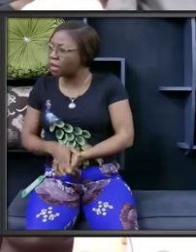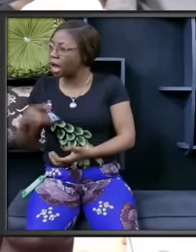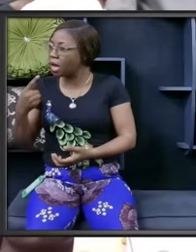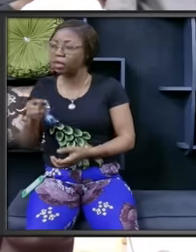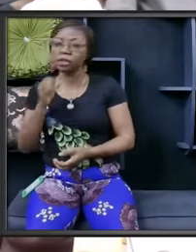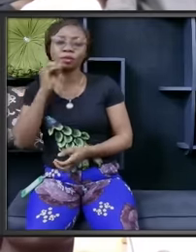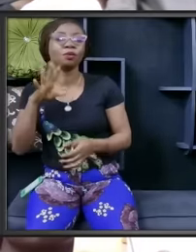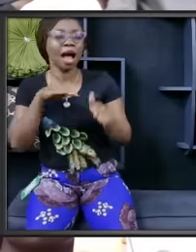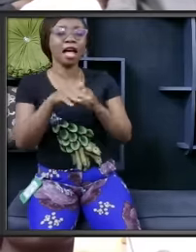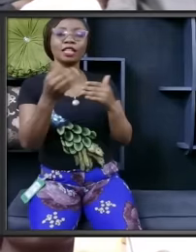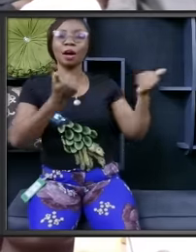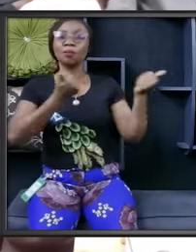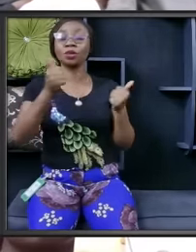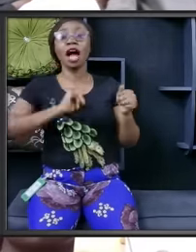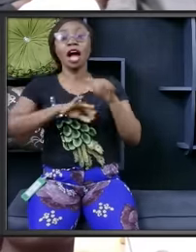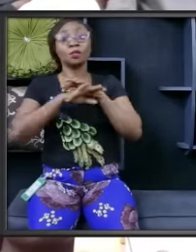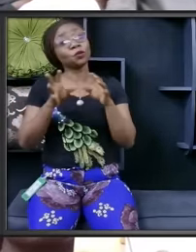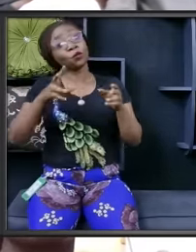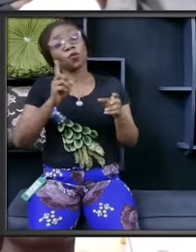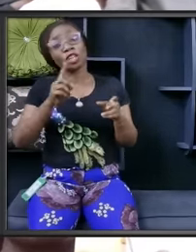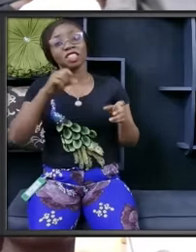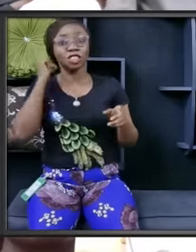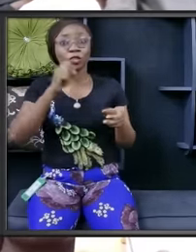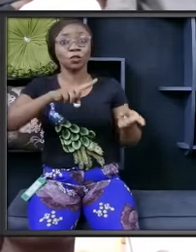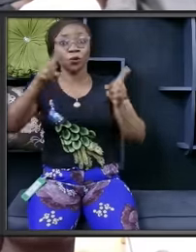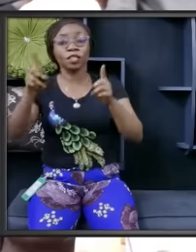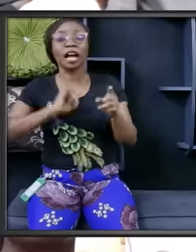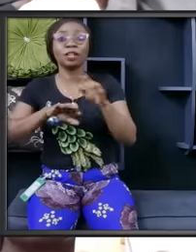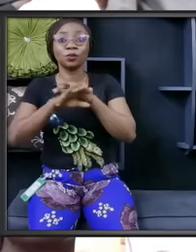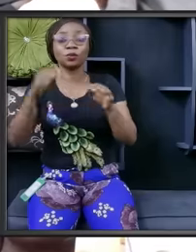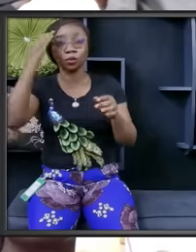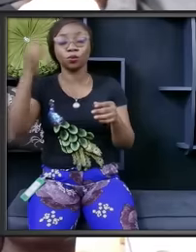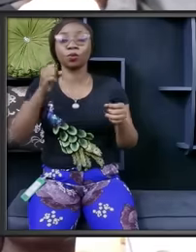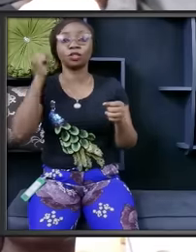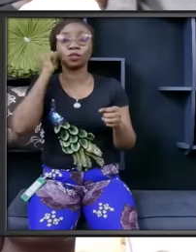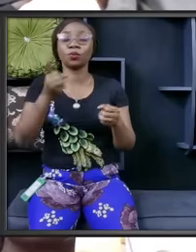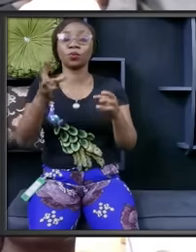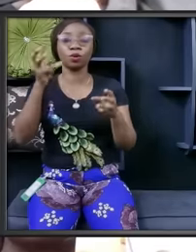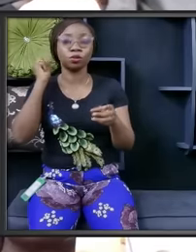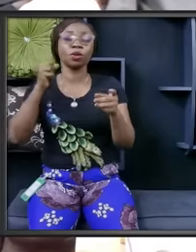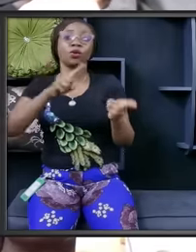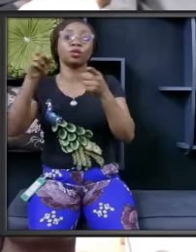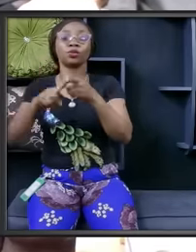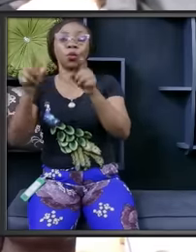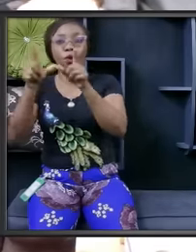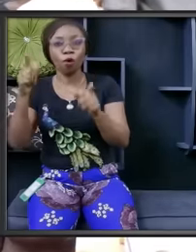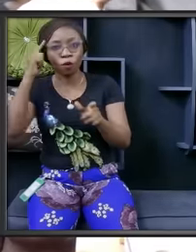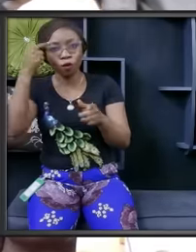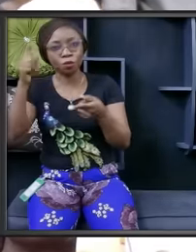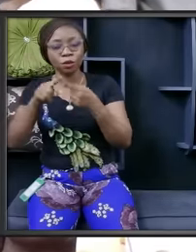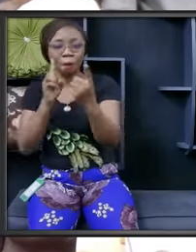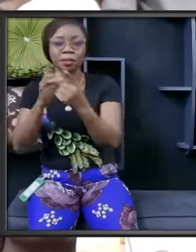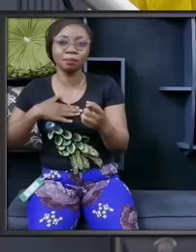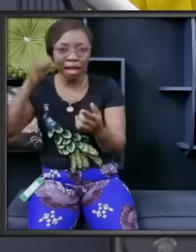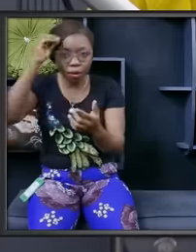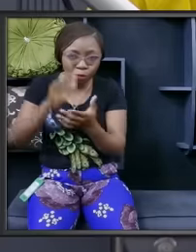enter motu. I don't know what where they go. I don't know send a local government. To go meet your husband. To go meet my husband.